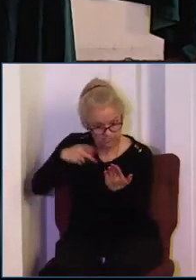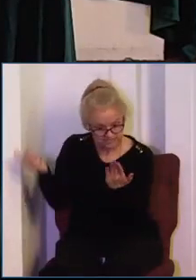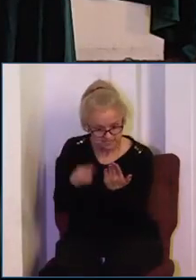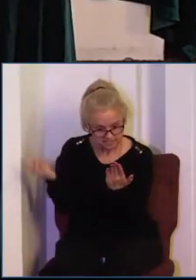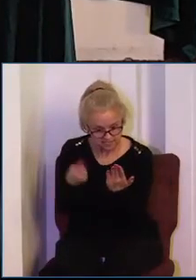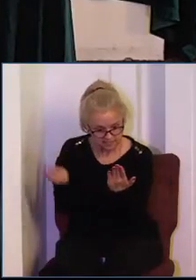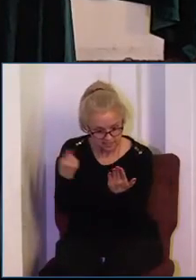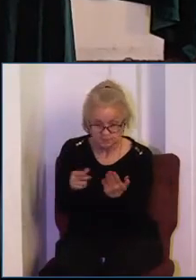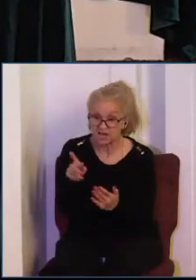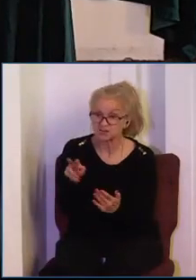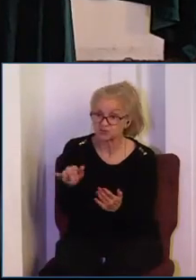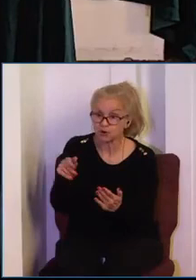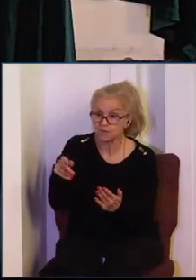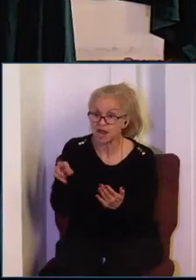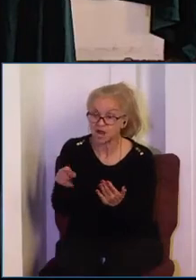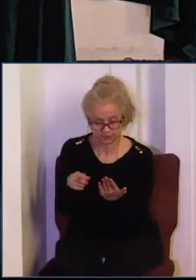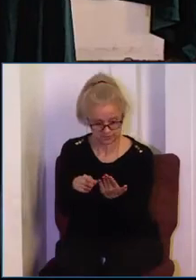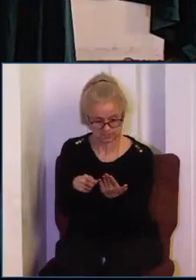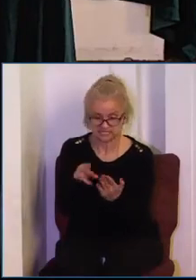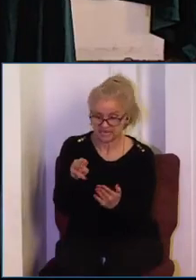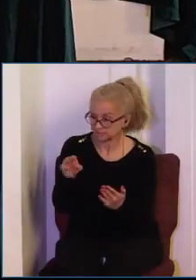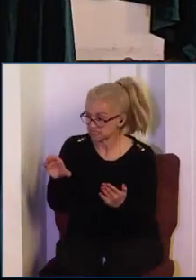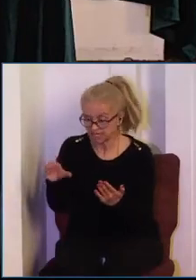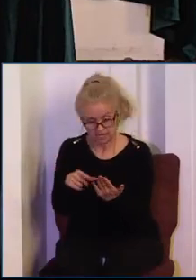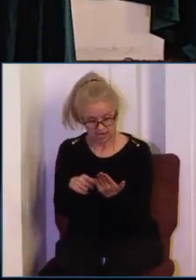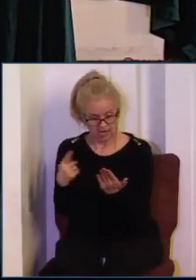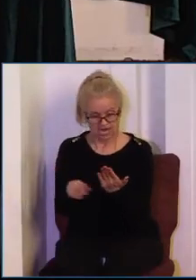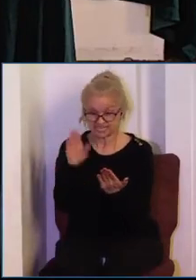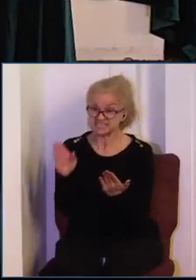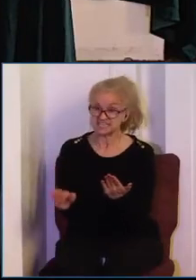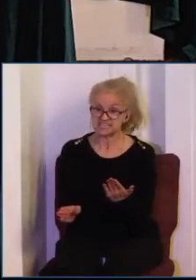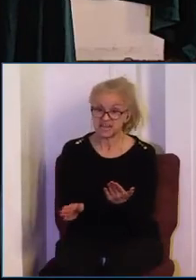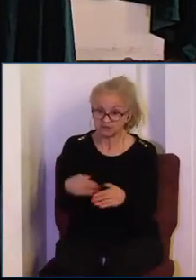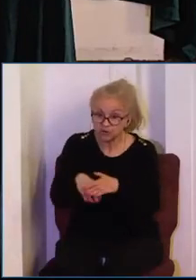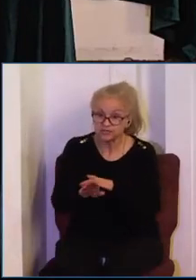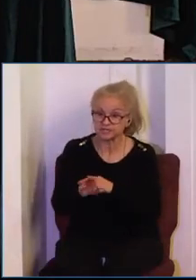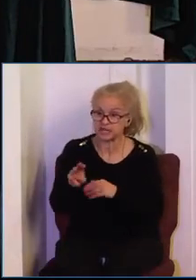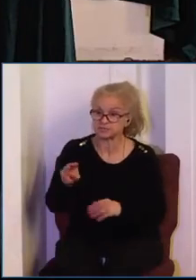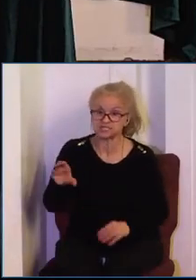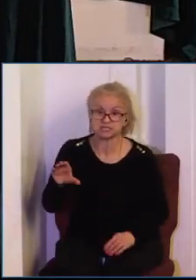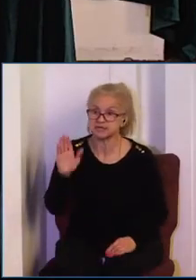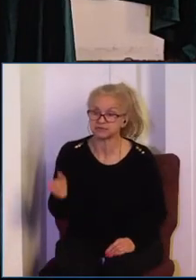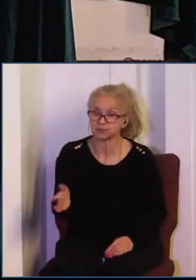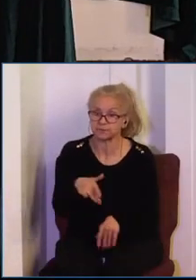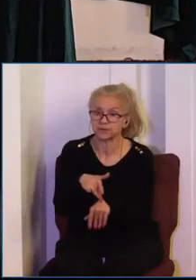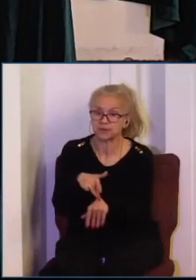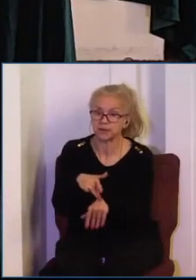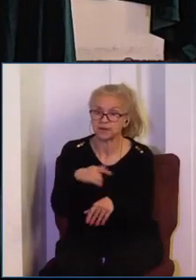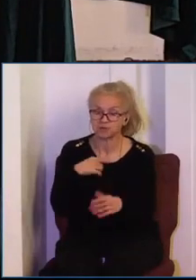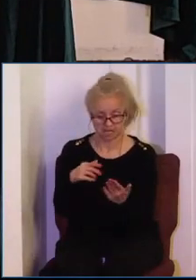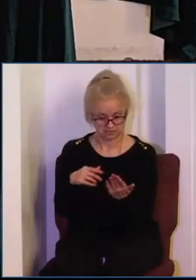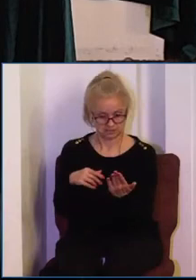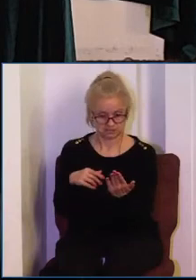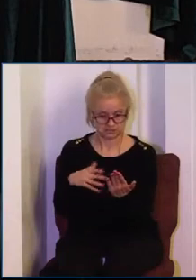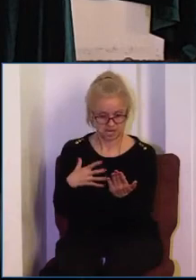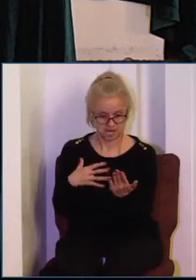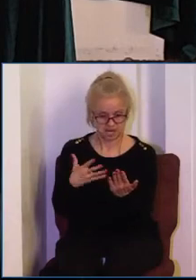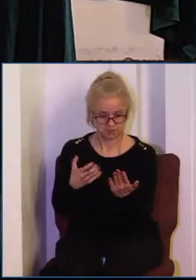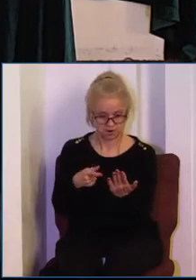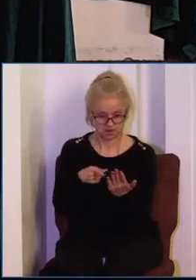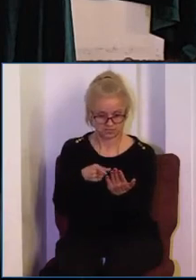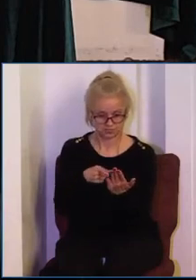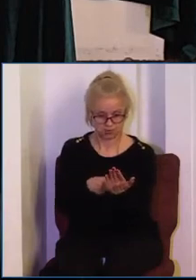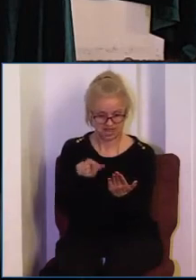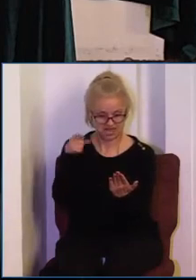stuff about Troy Perry and about MCC, and I had never set foot in an MCC, but I was like, I want